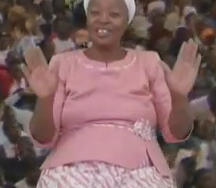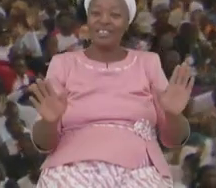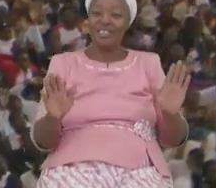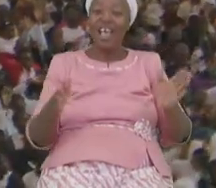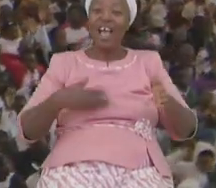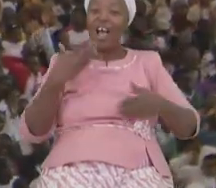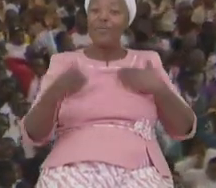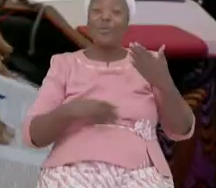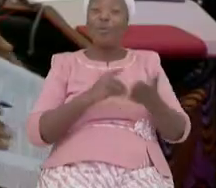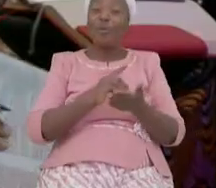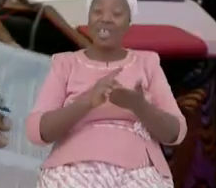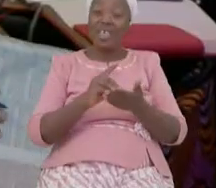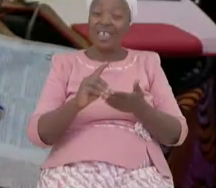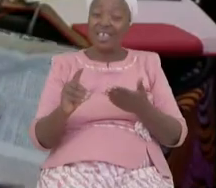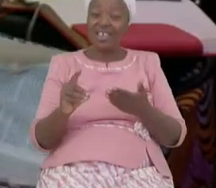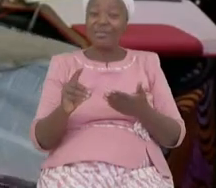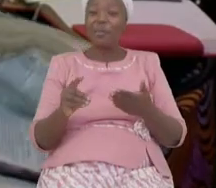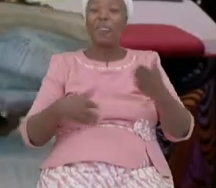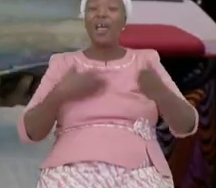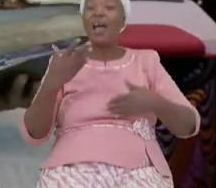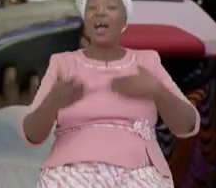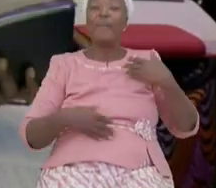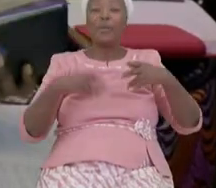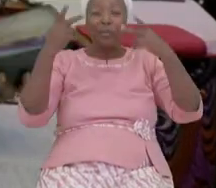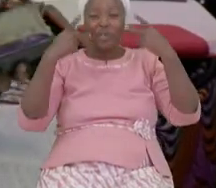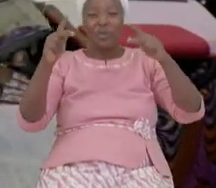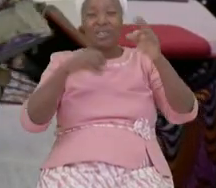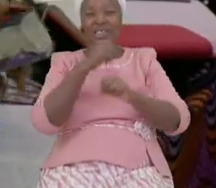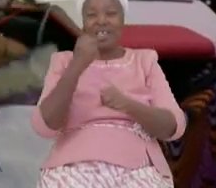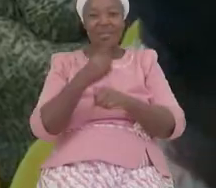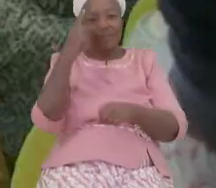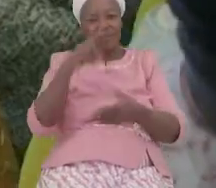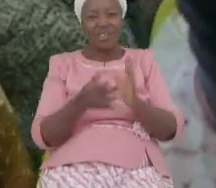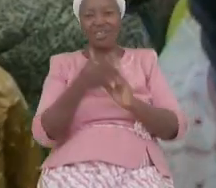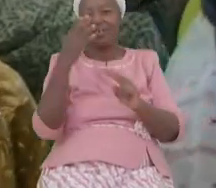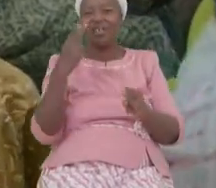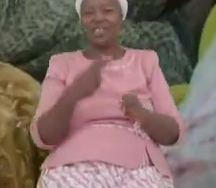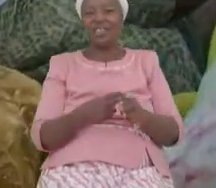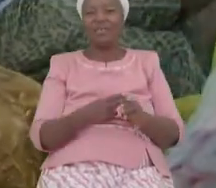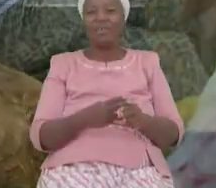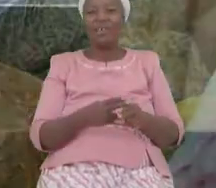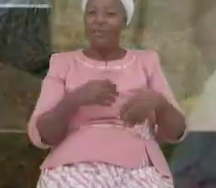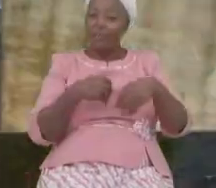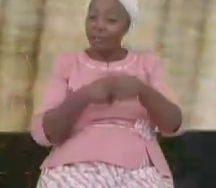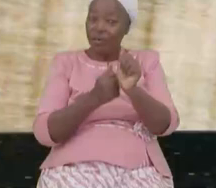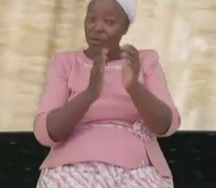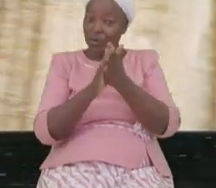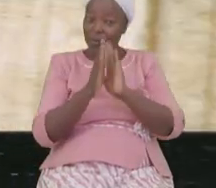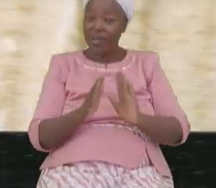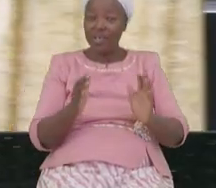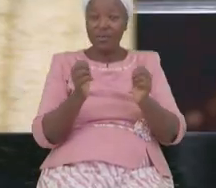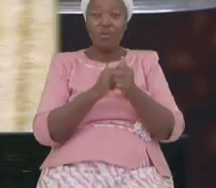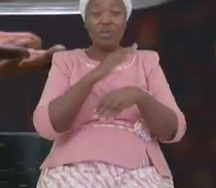Happy week. Happy prosperous year for you. Follow peace with all men